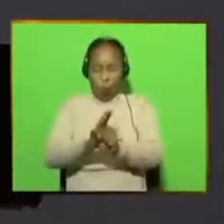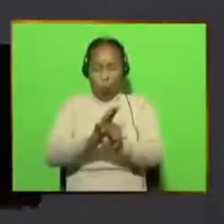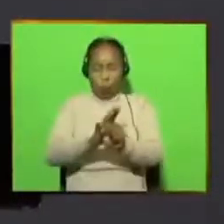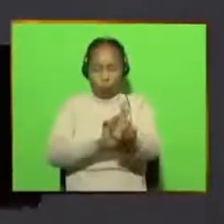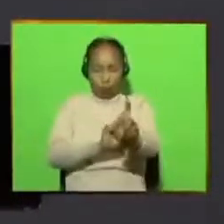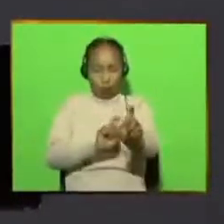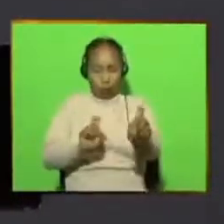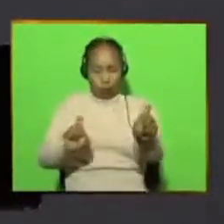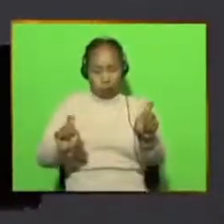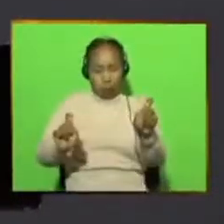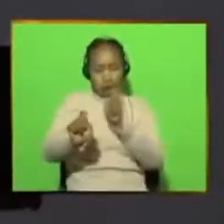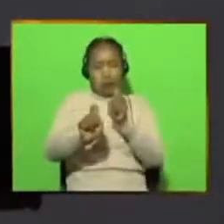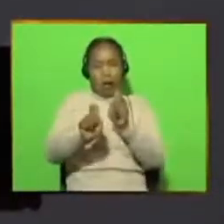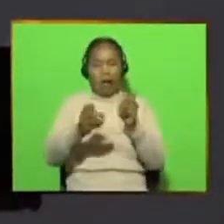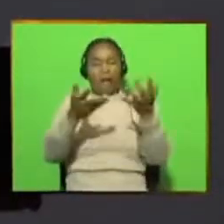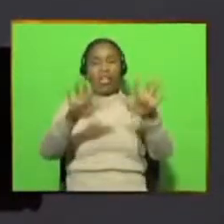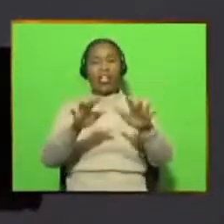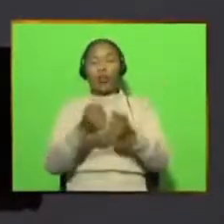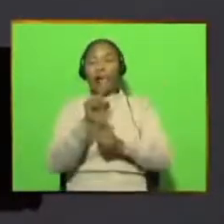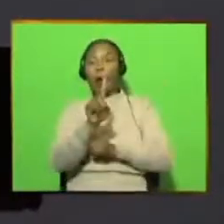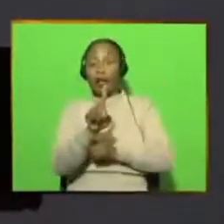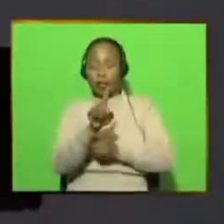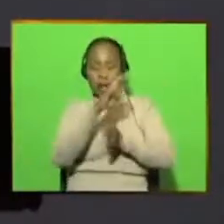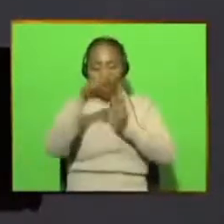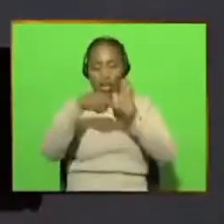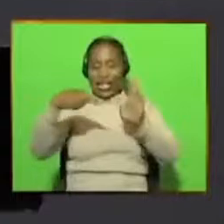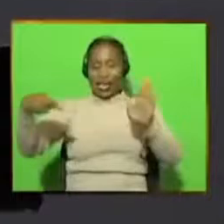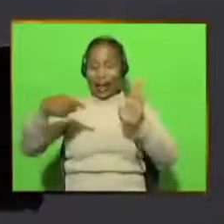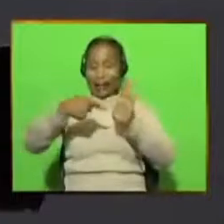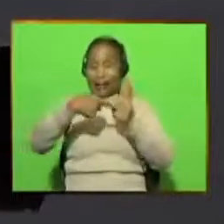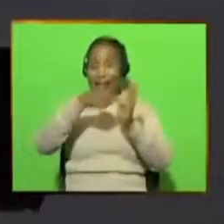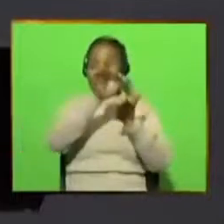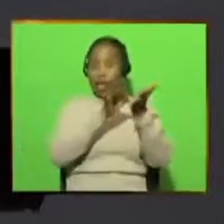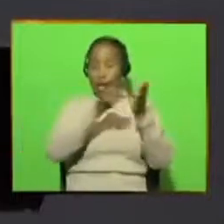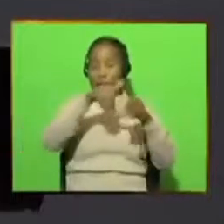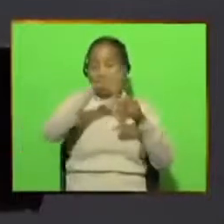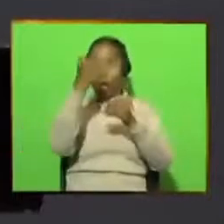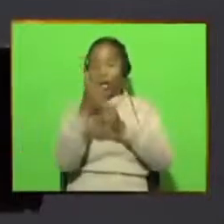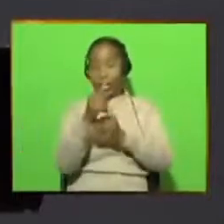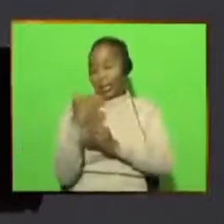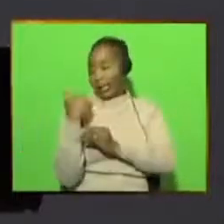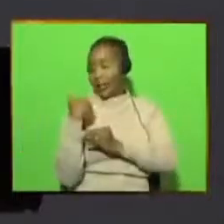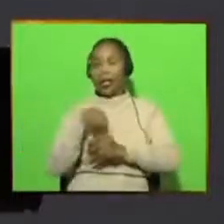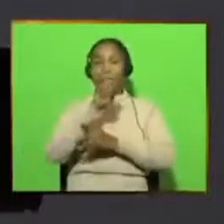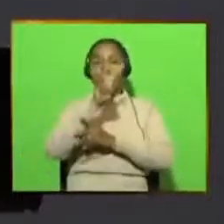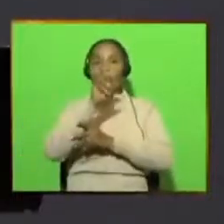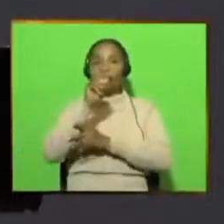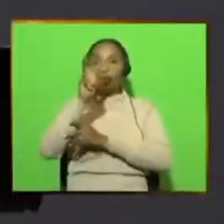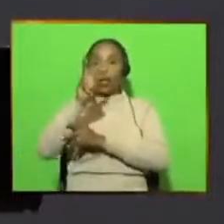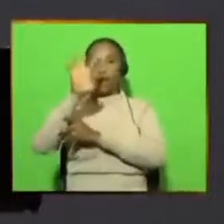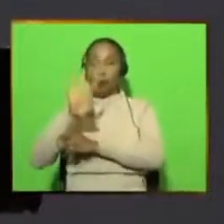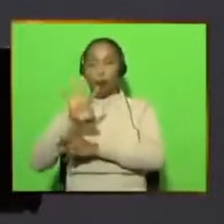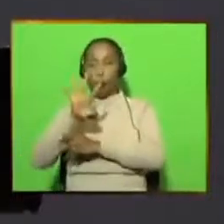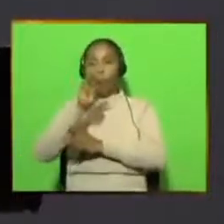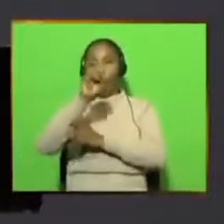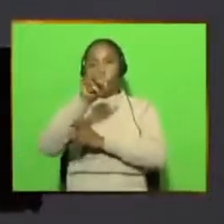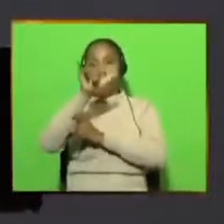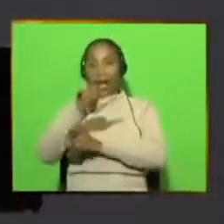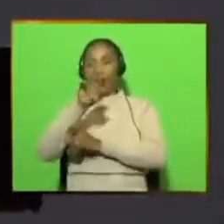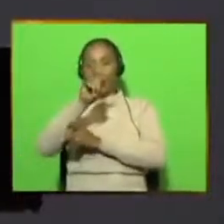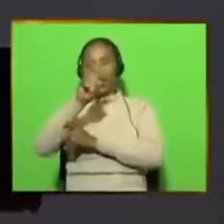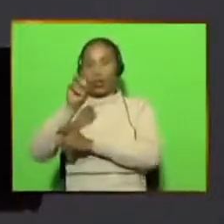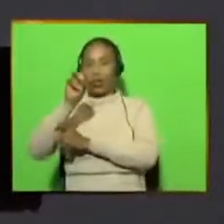the 2024 election results and the decisions that have been taken in the best